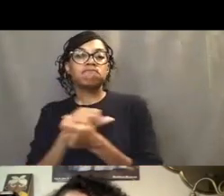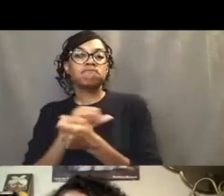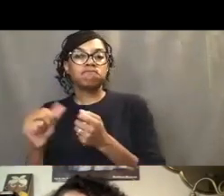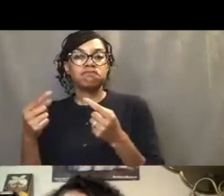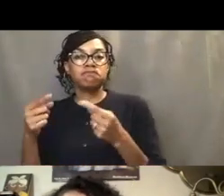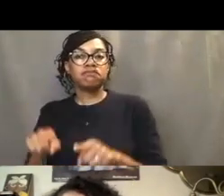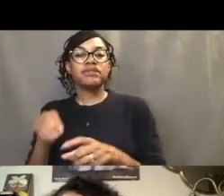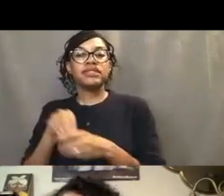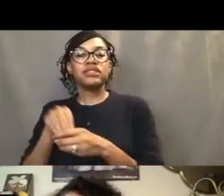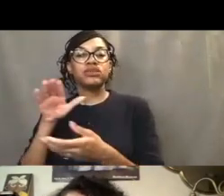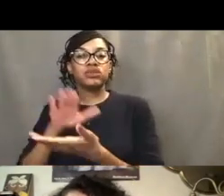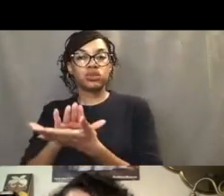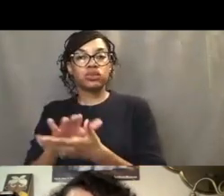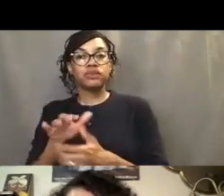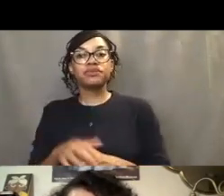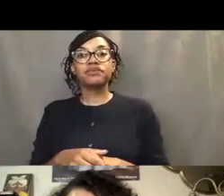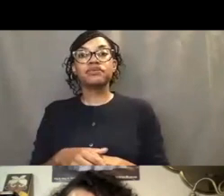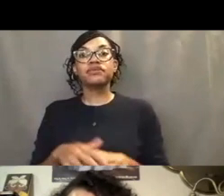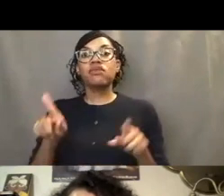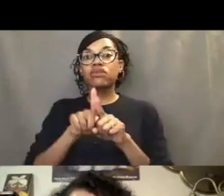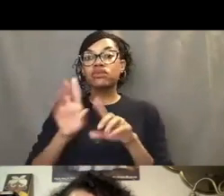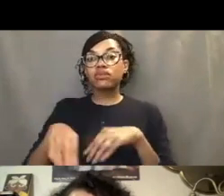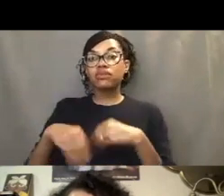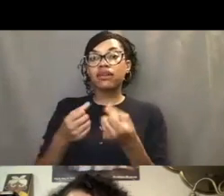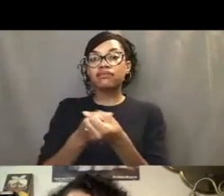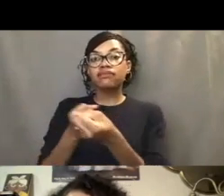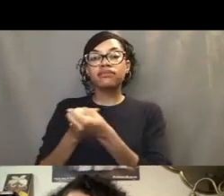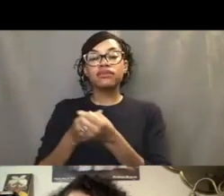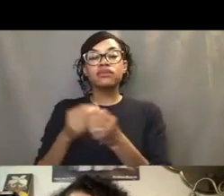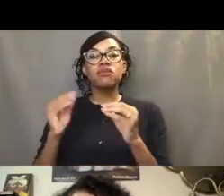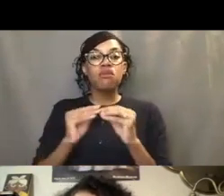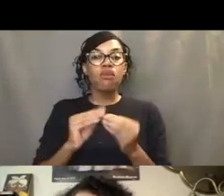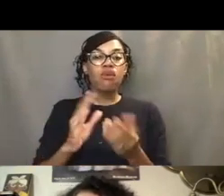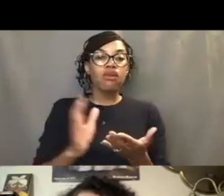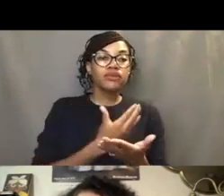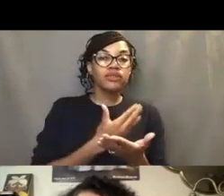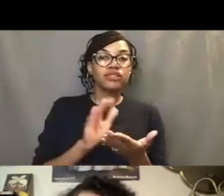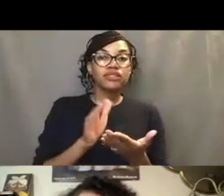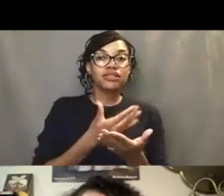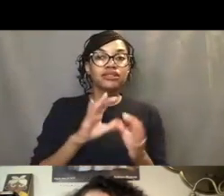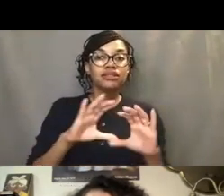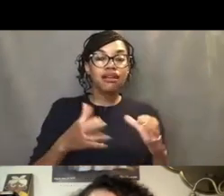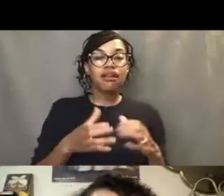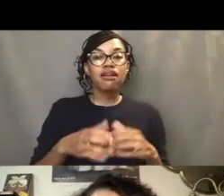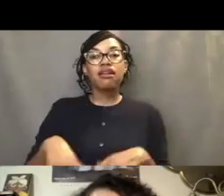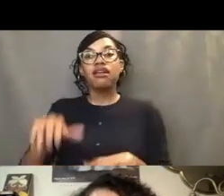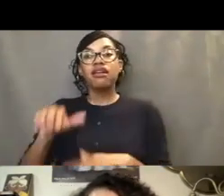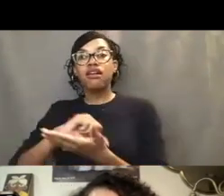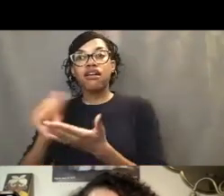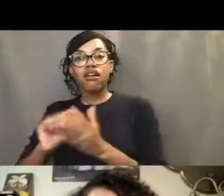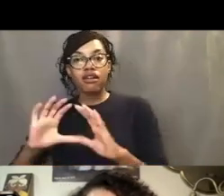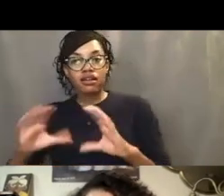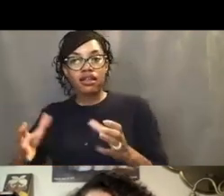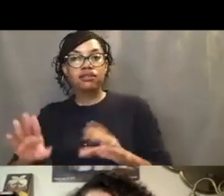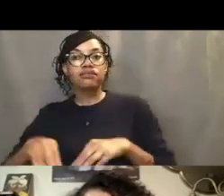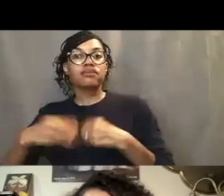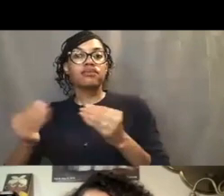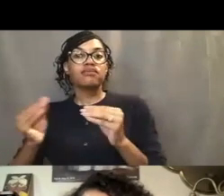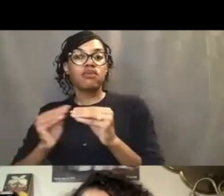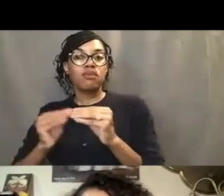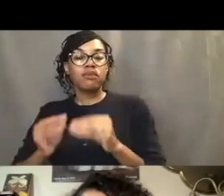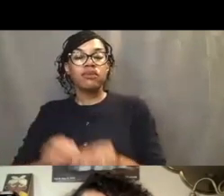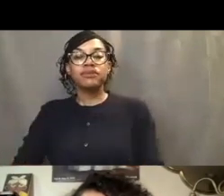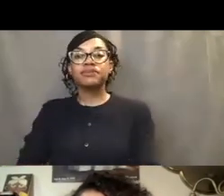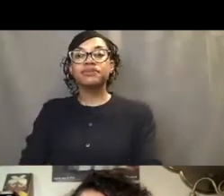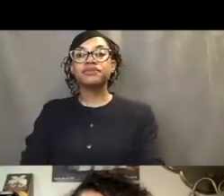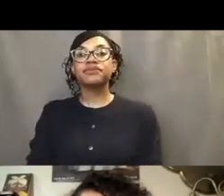to music and art teachers. All over the country, locals are facing challenges similar to the one I outlined. What